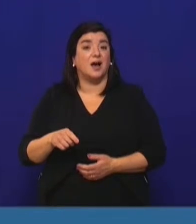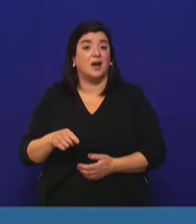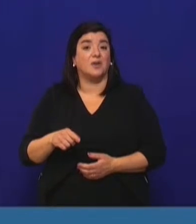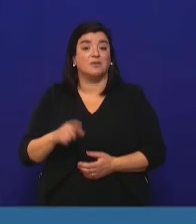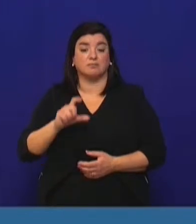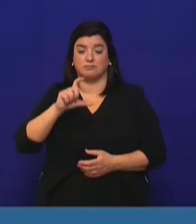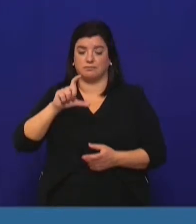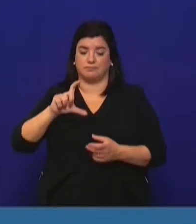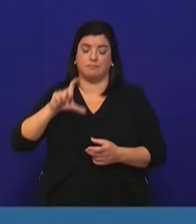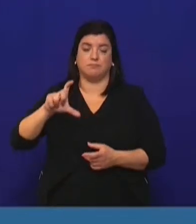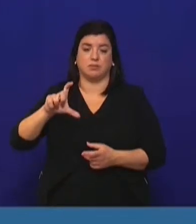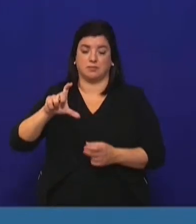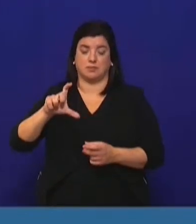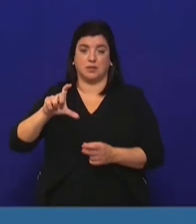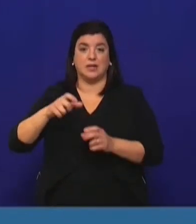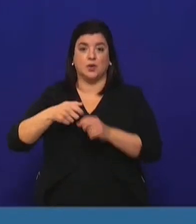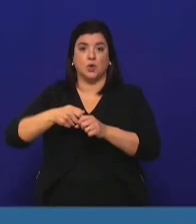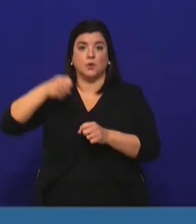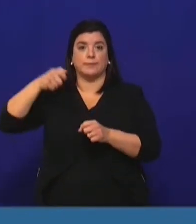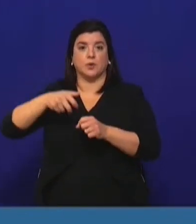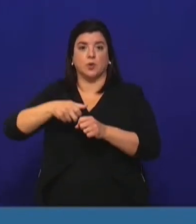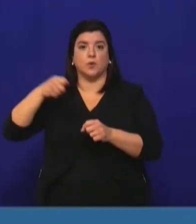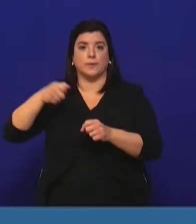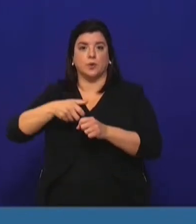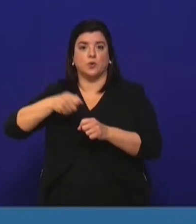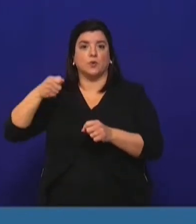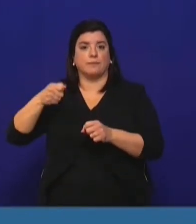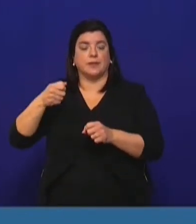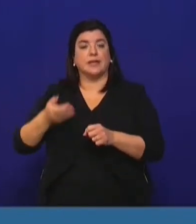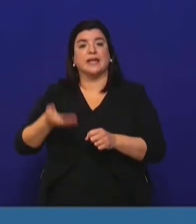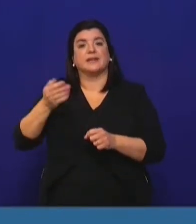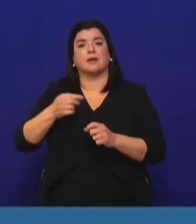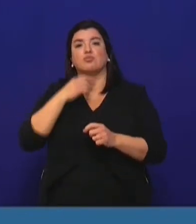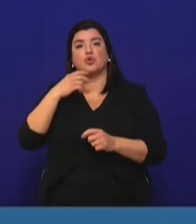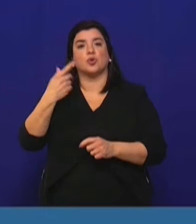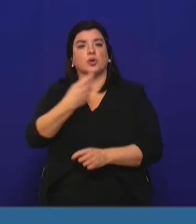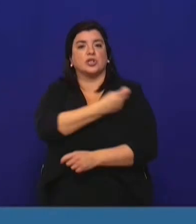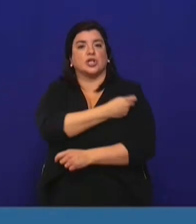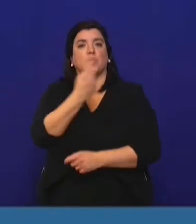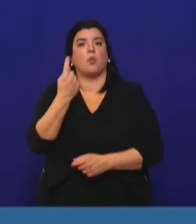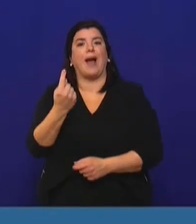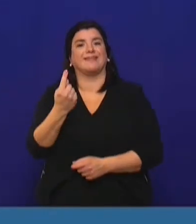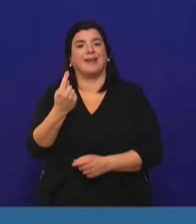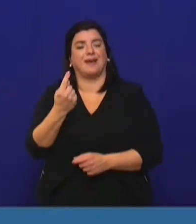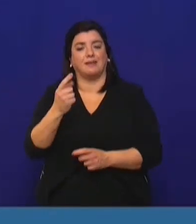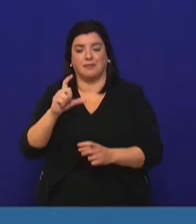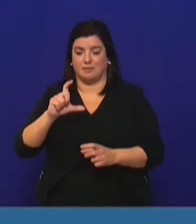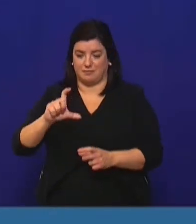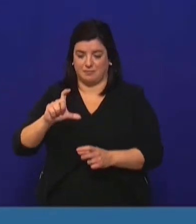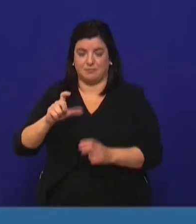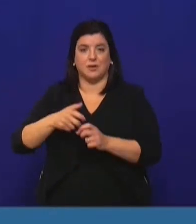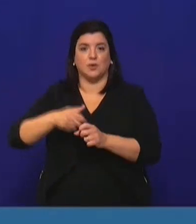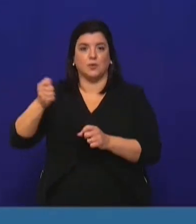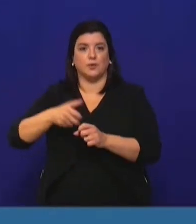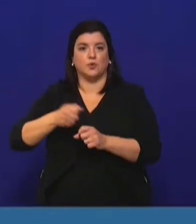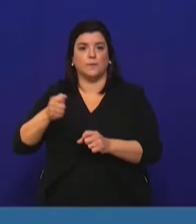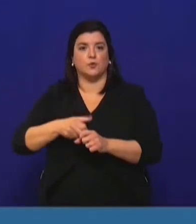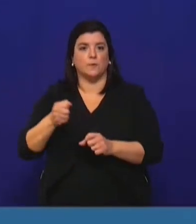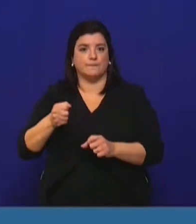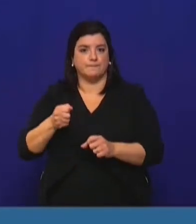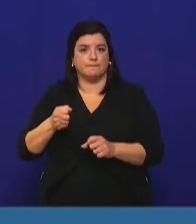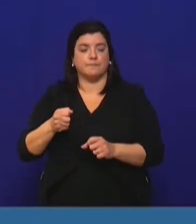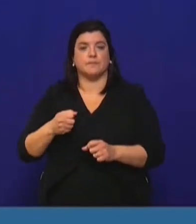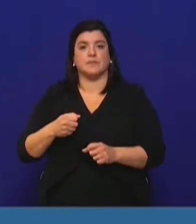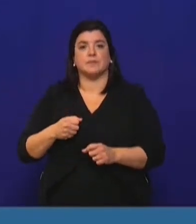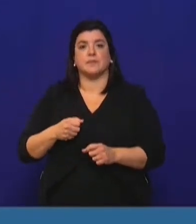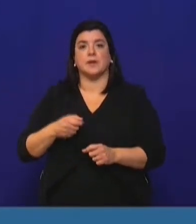inti ħajkollok fjala li minna tkun qed toħroġ ammont ta' vaccines minna, ġifri tal-Pfizer toħroġ